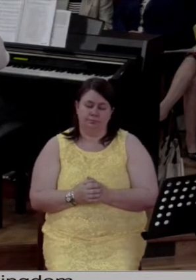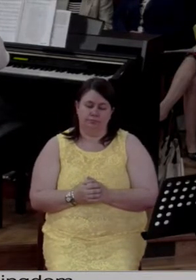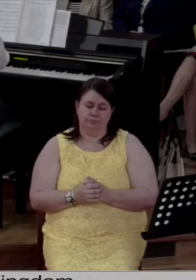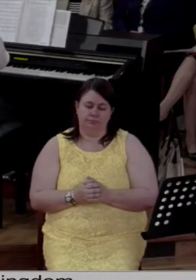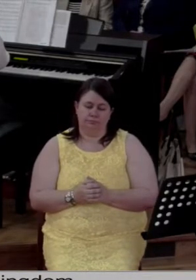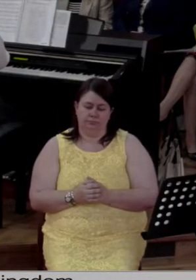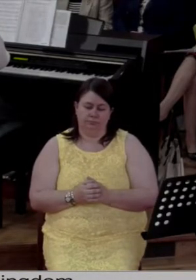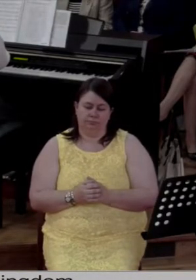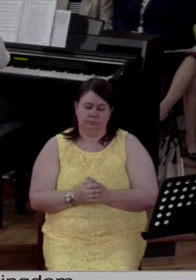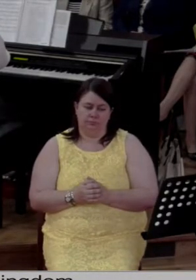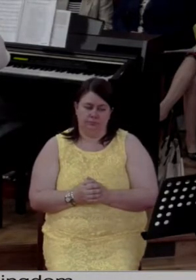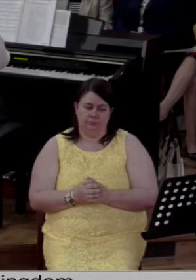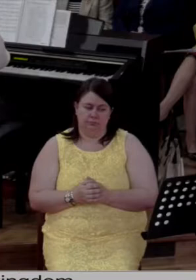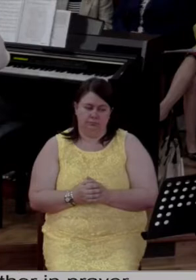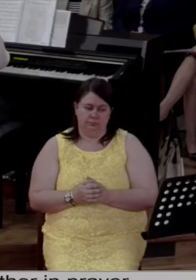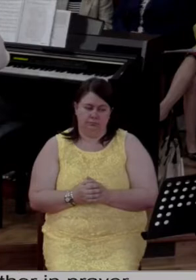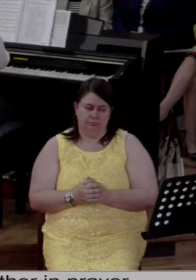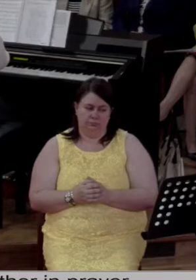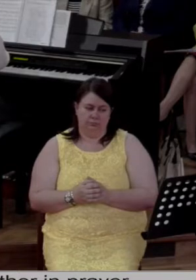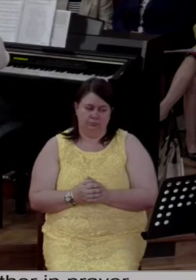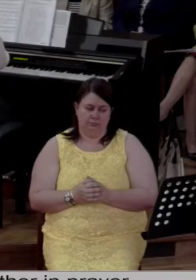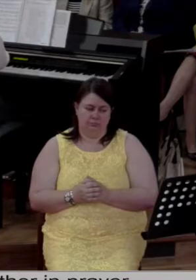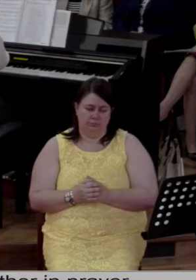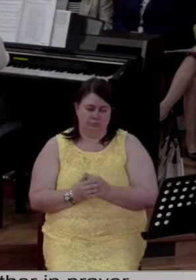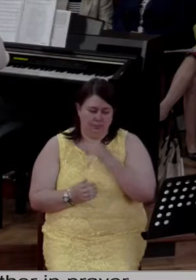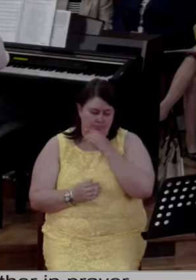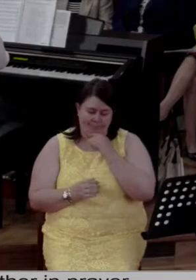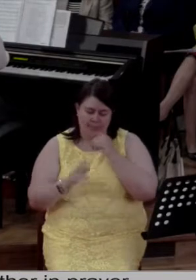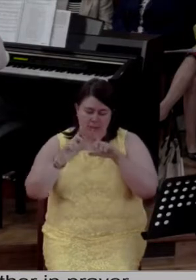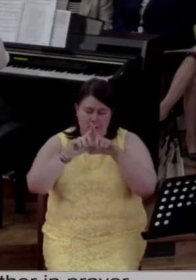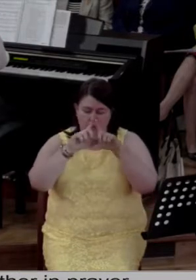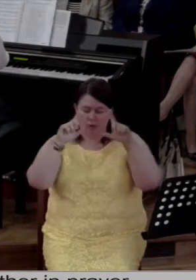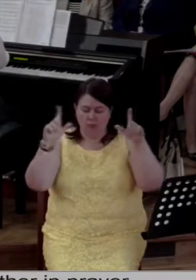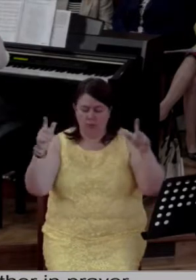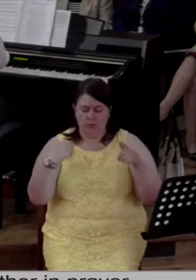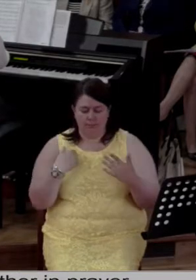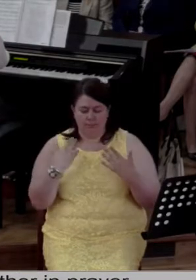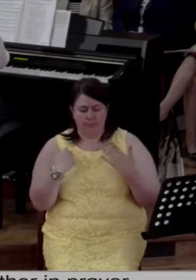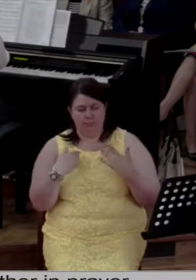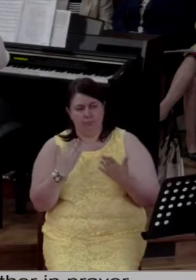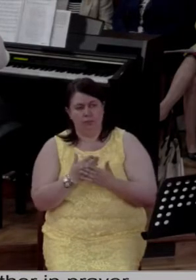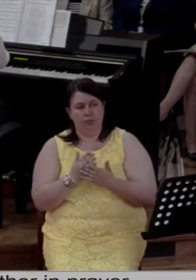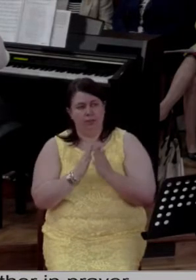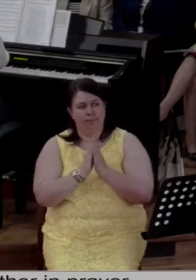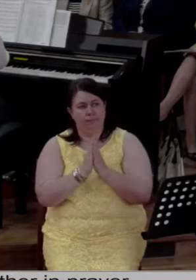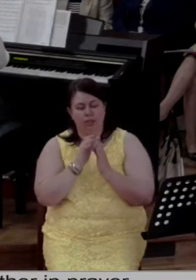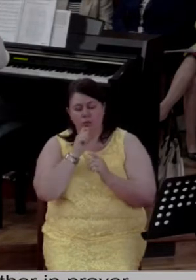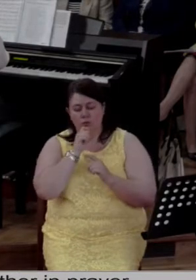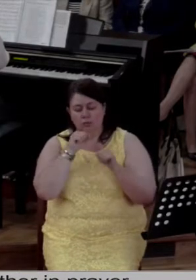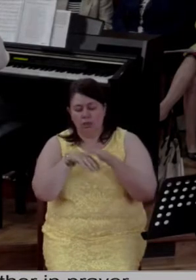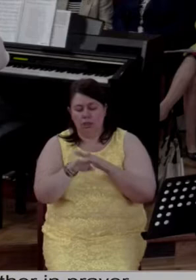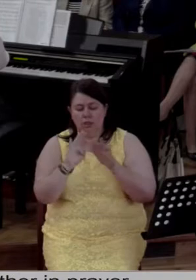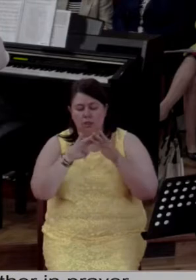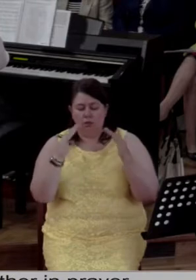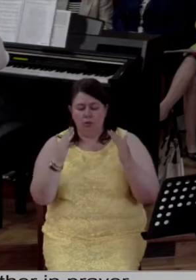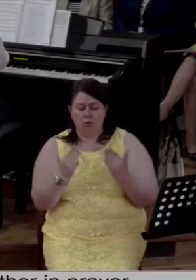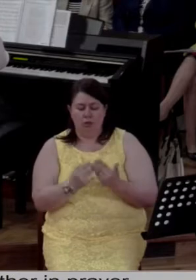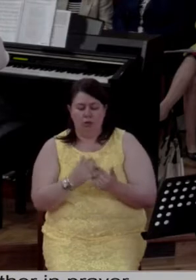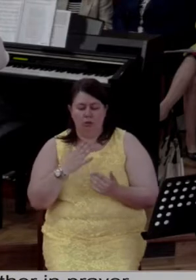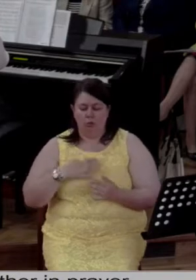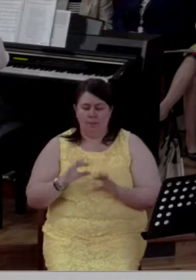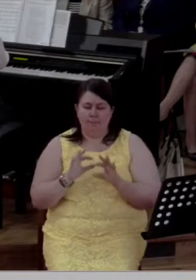Lord, we pray for all in our world who are searching for peace in their lives. We pray